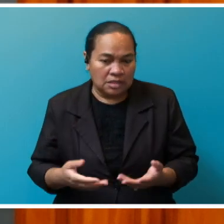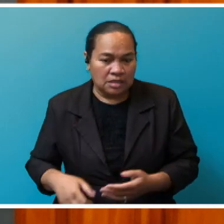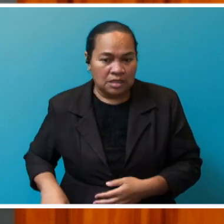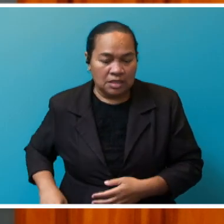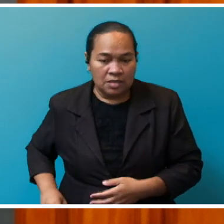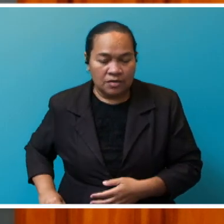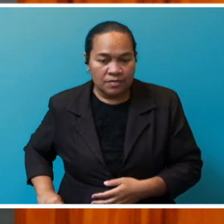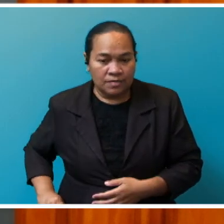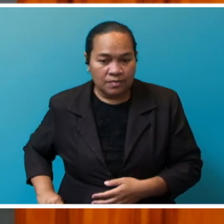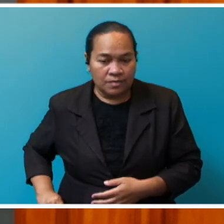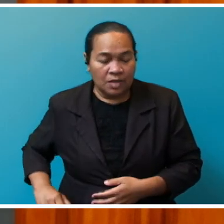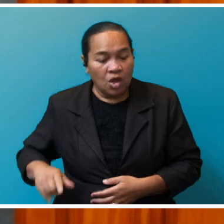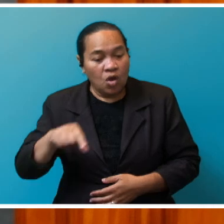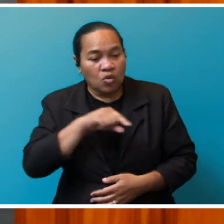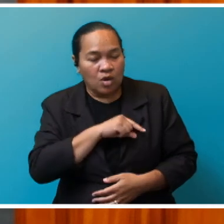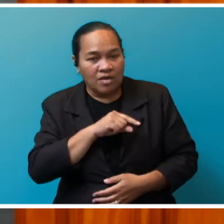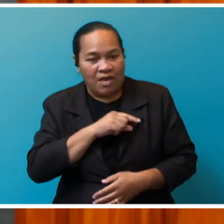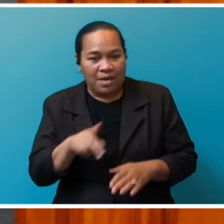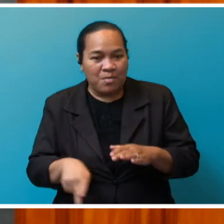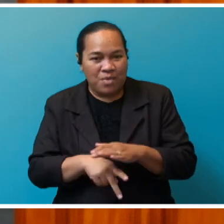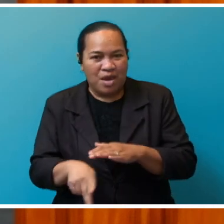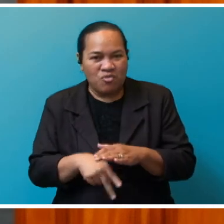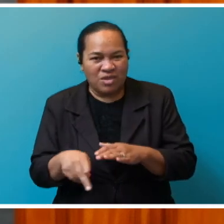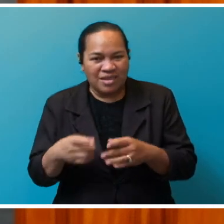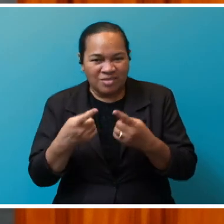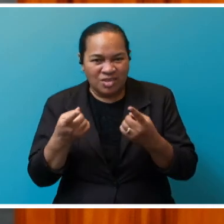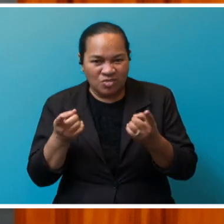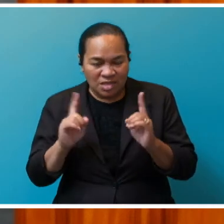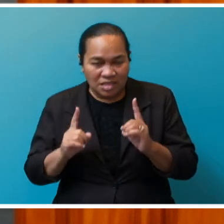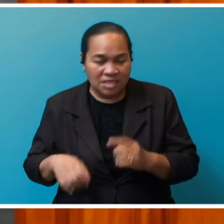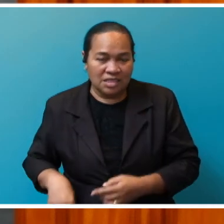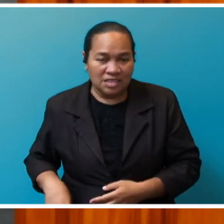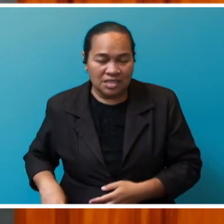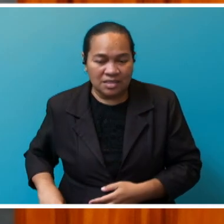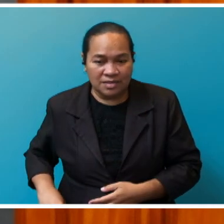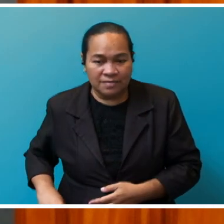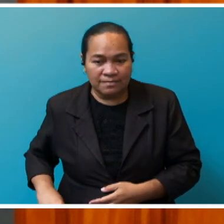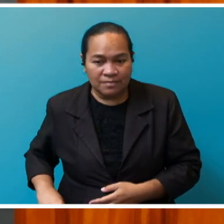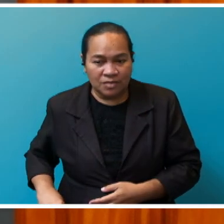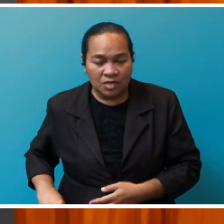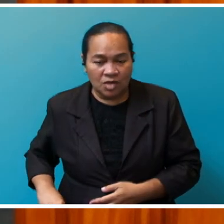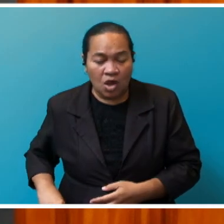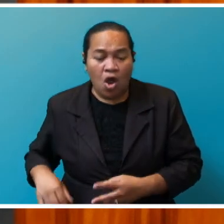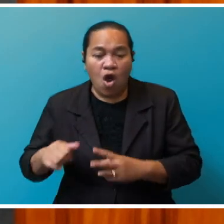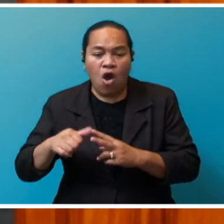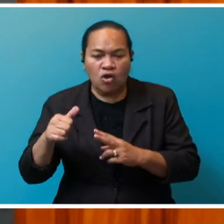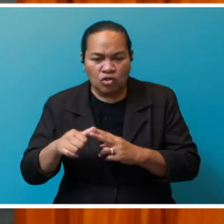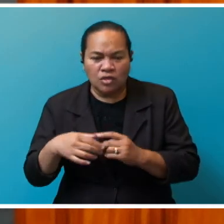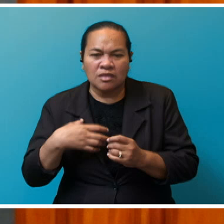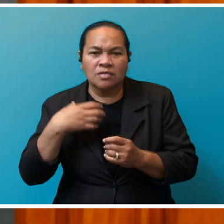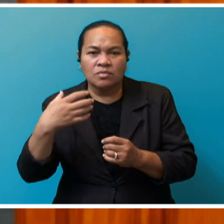qualified primary graduates. And at the same time, there were surpluses in the secondary